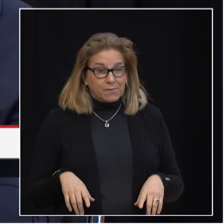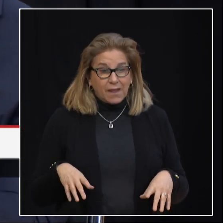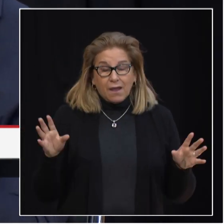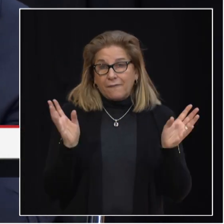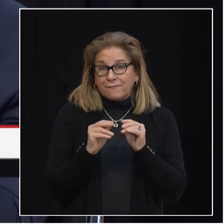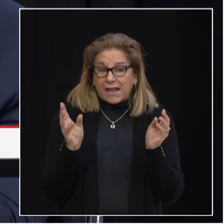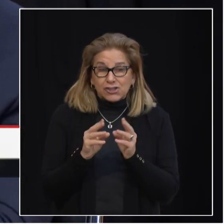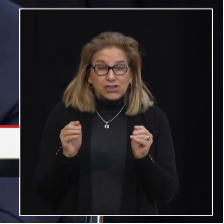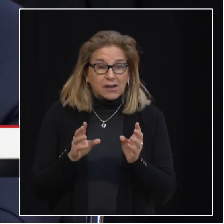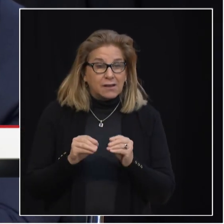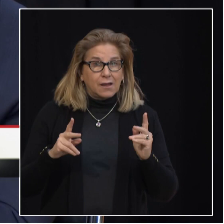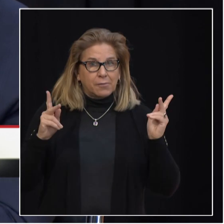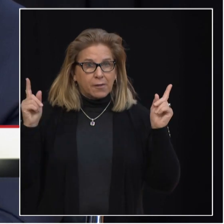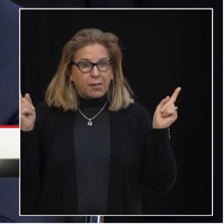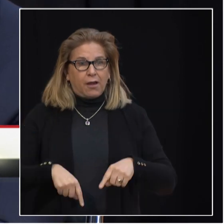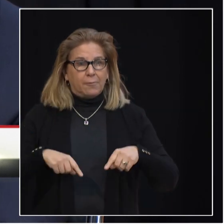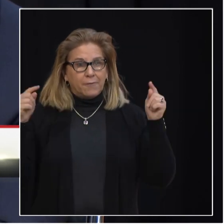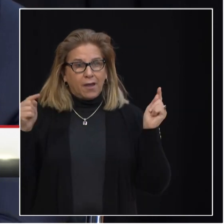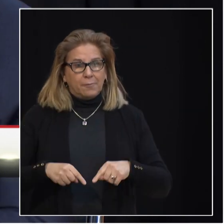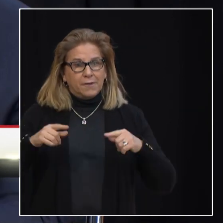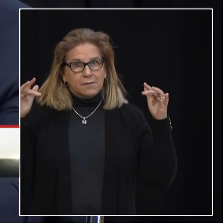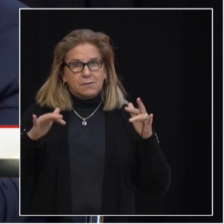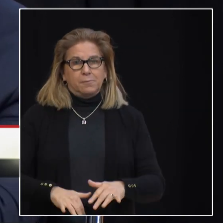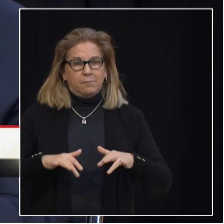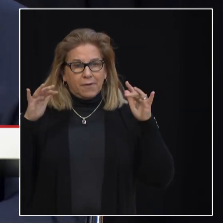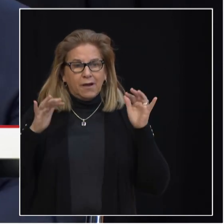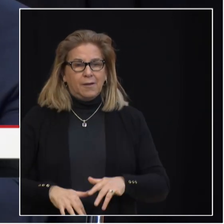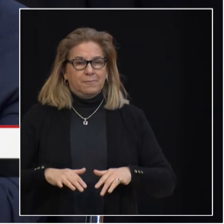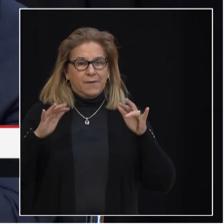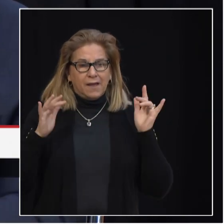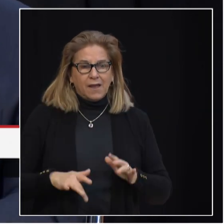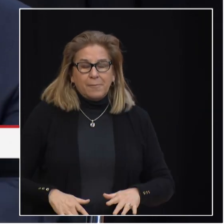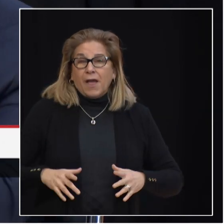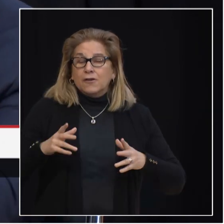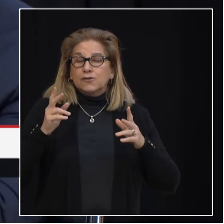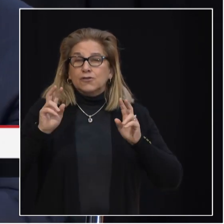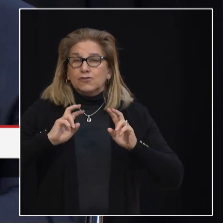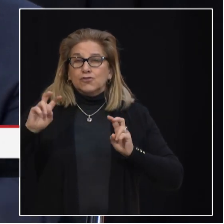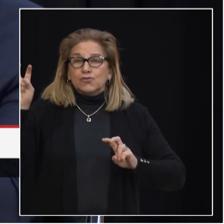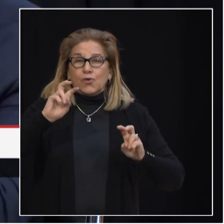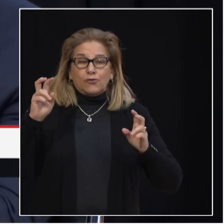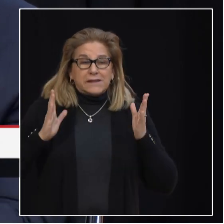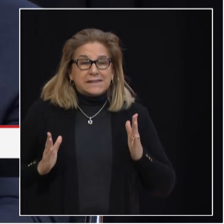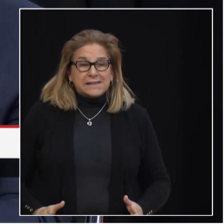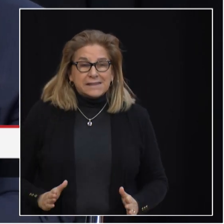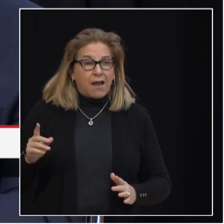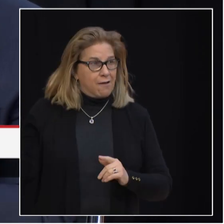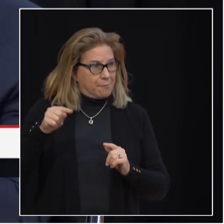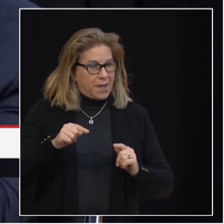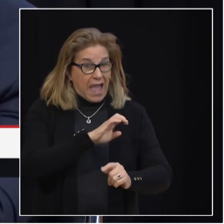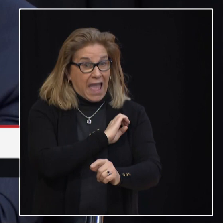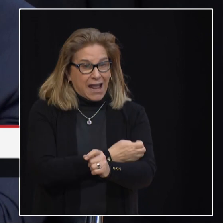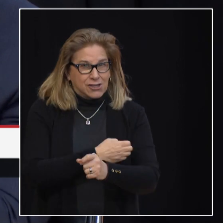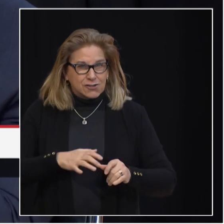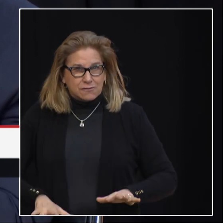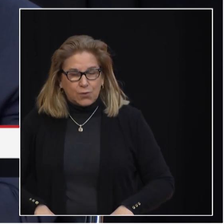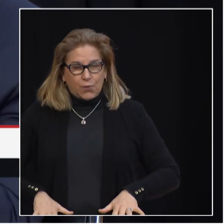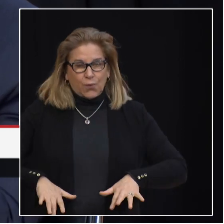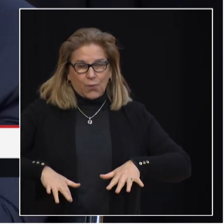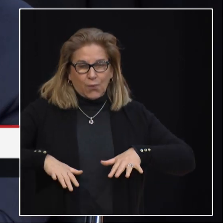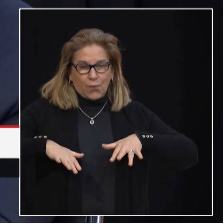folks who come here as a destination, the tourists who visit. So all of that energy is sort of taken and cultivated, and it's propelled